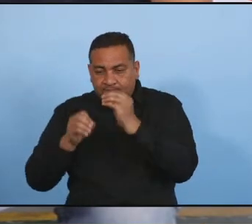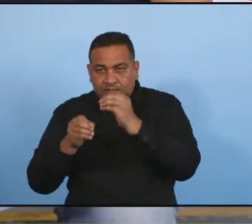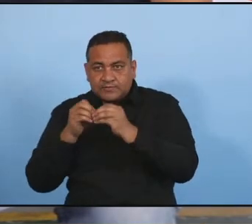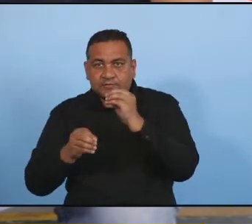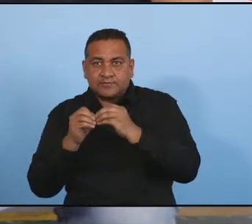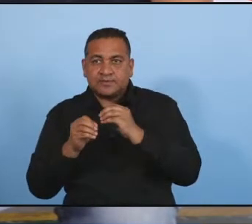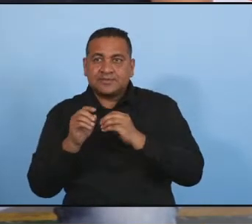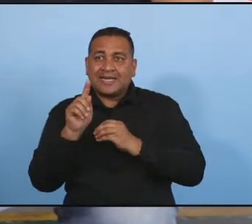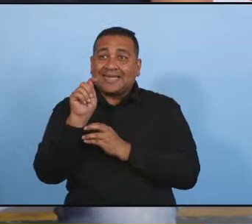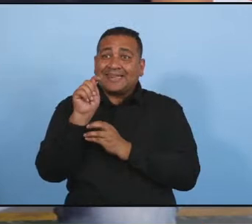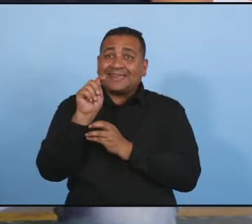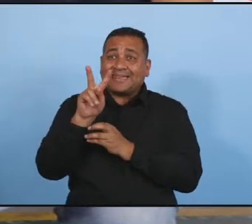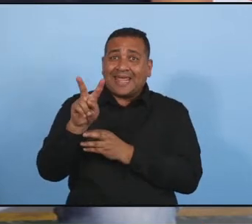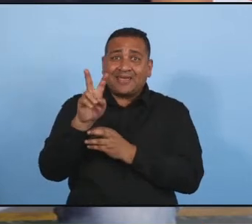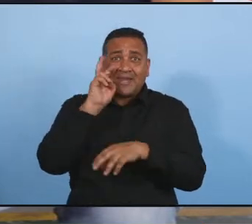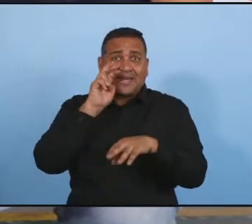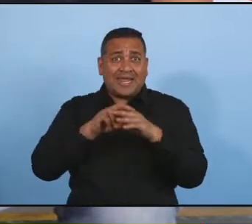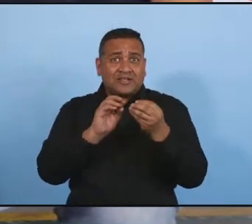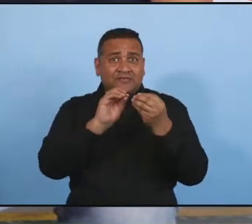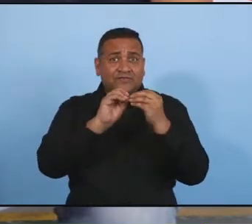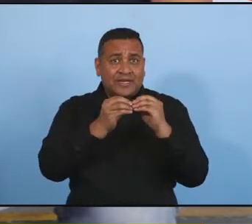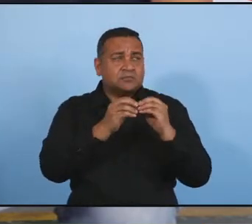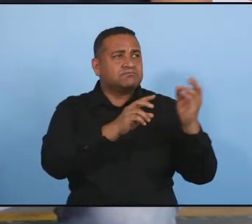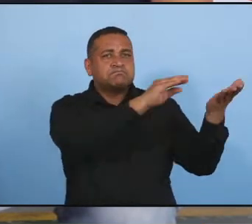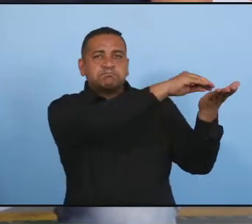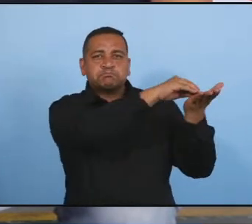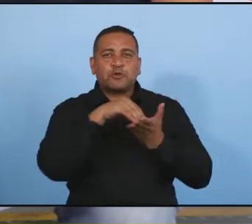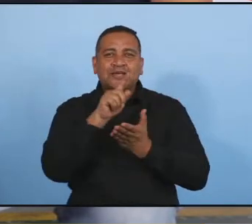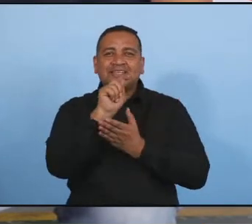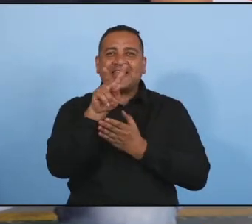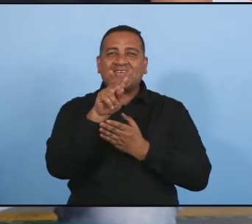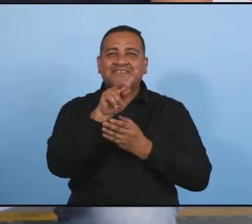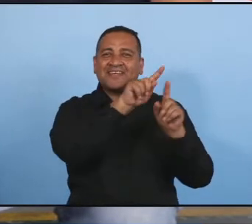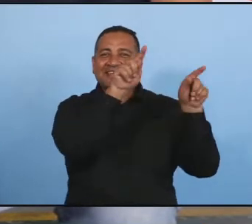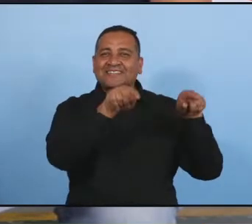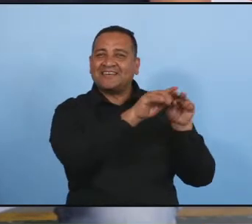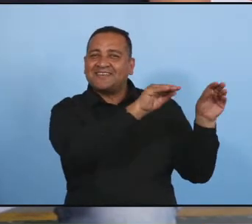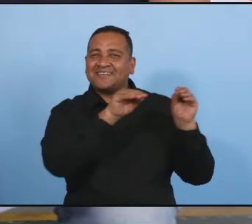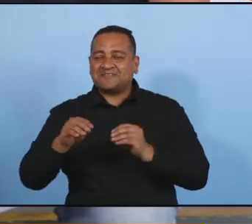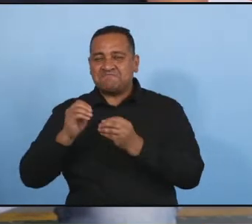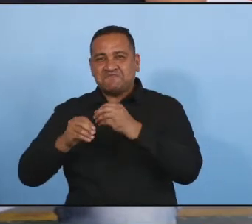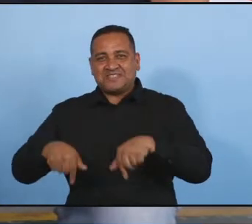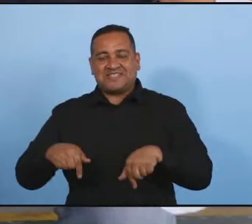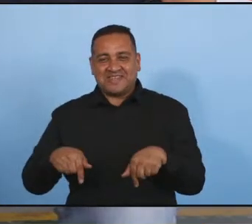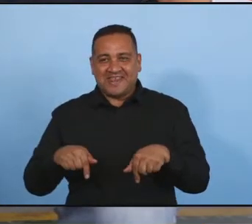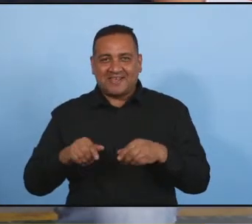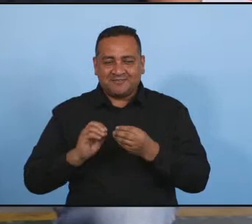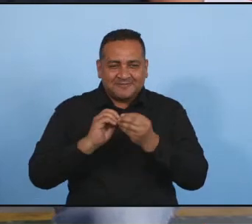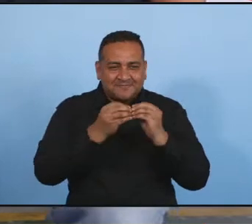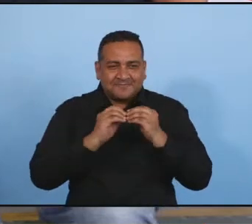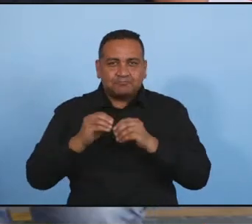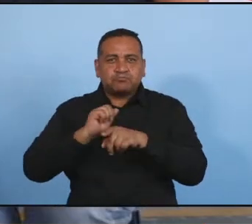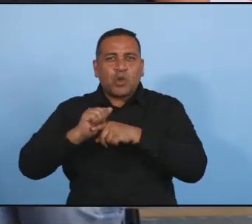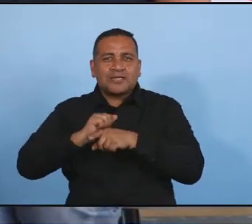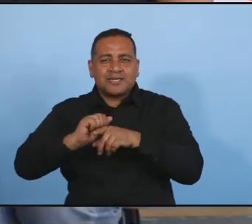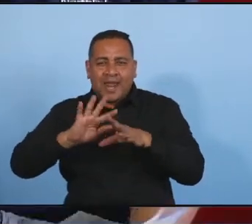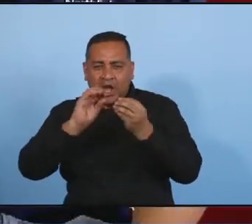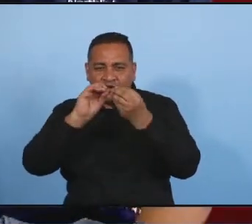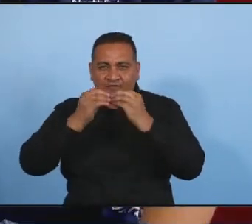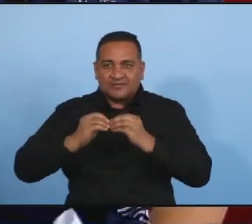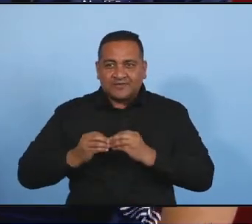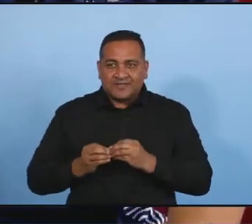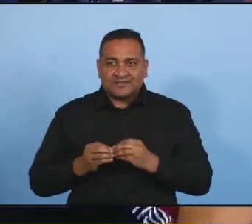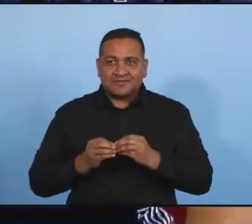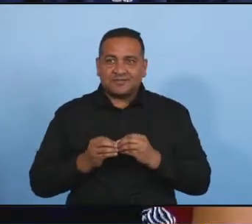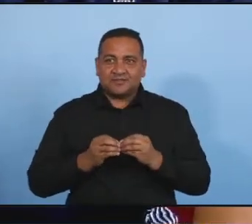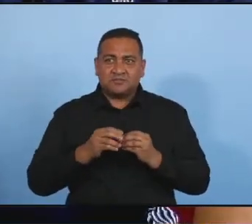it in and let's open it up and let's have a look and get your hands dirty and let's get this thing working again. Interesting. It sounds like a lot of fun.